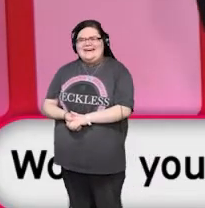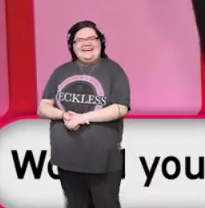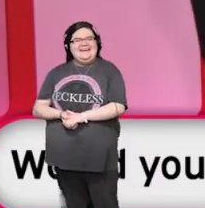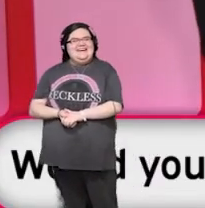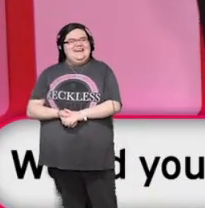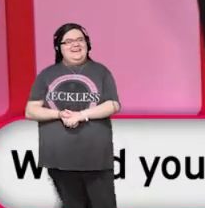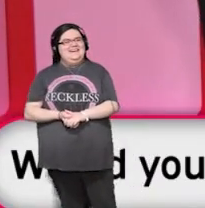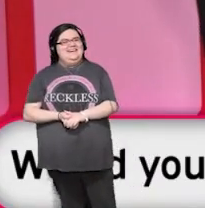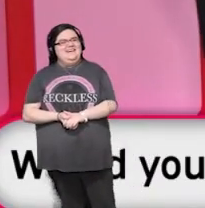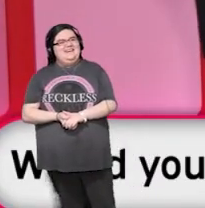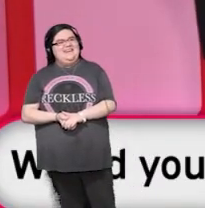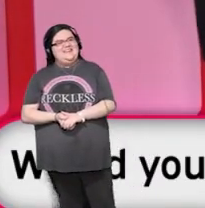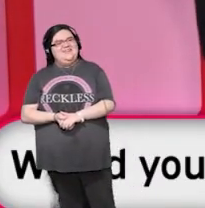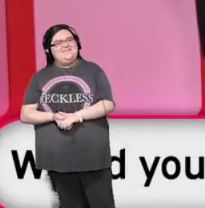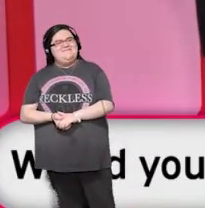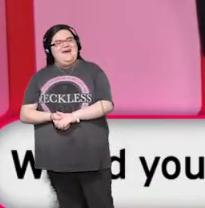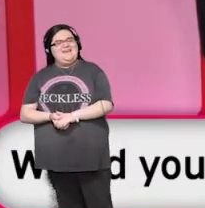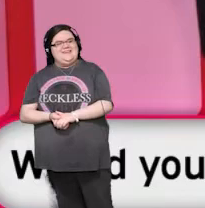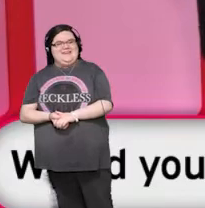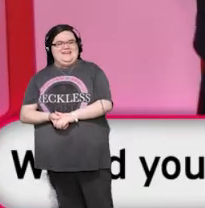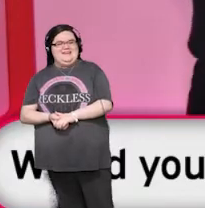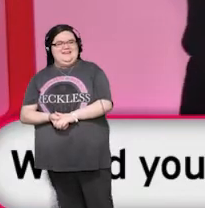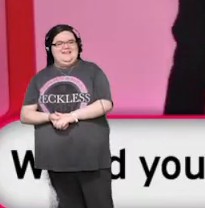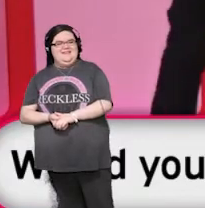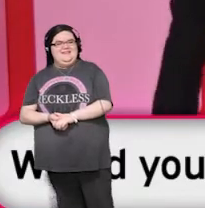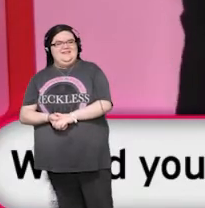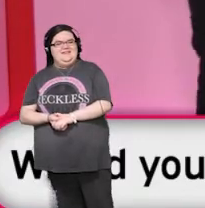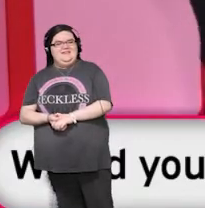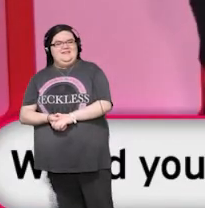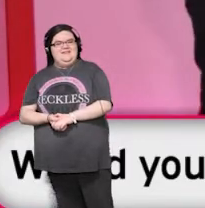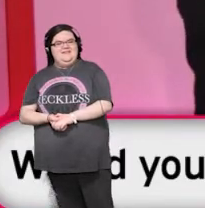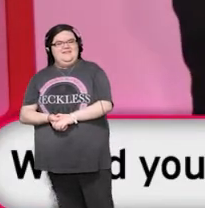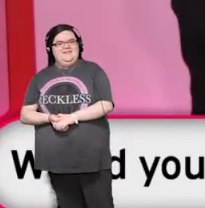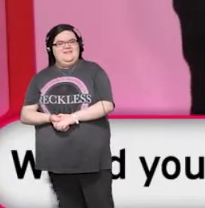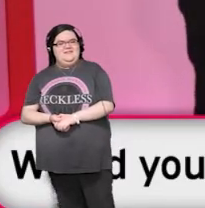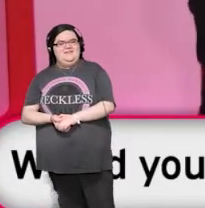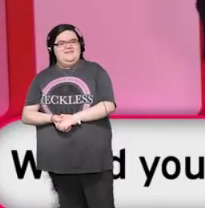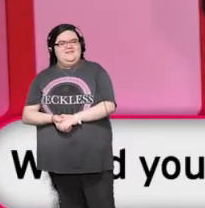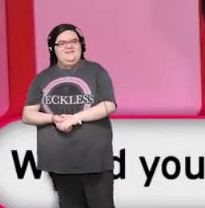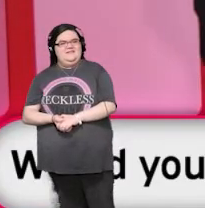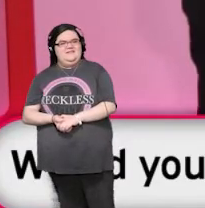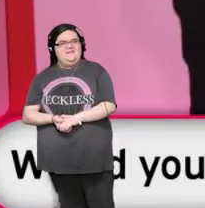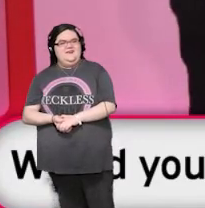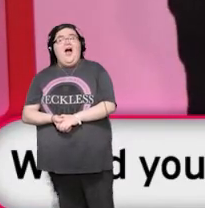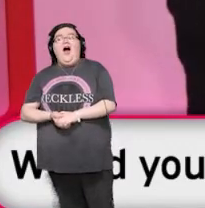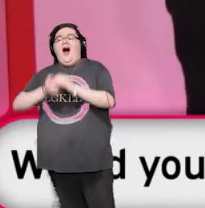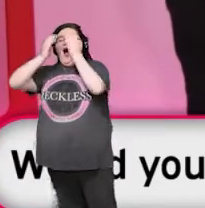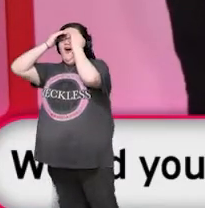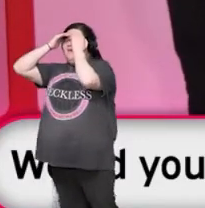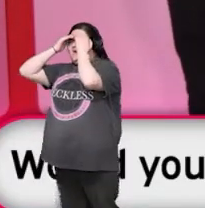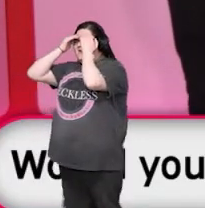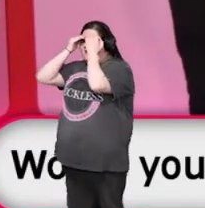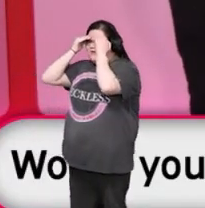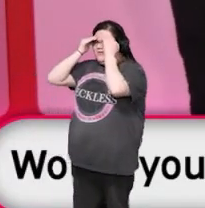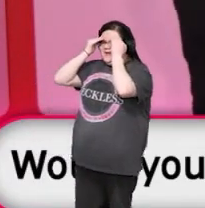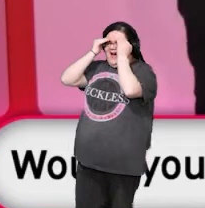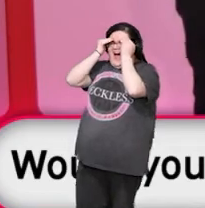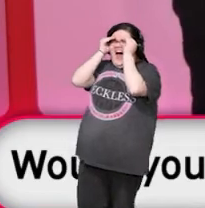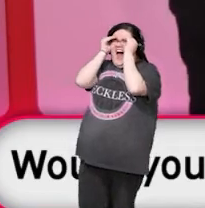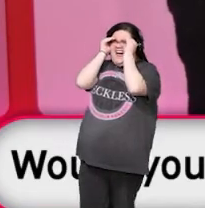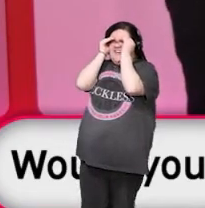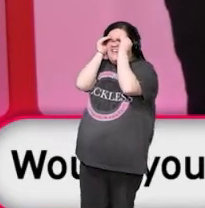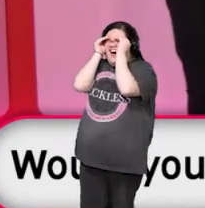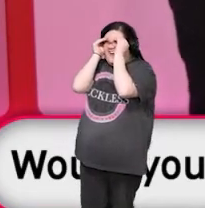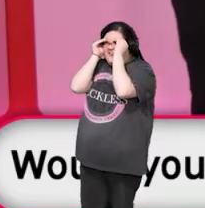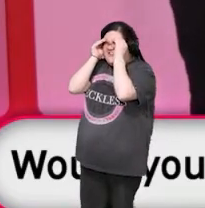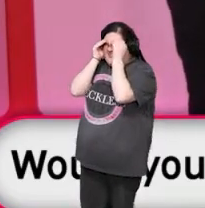I just realised how mad that question is. That's so matting. Are we sipping up the... Oh my god, I just